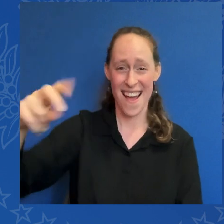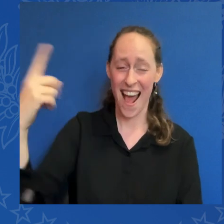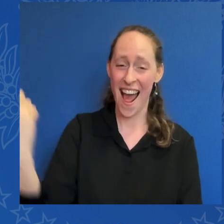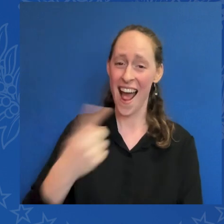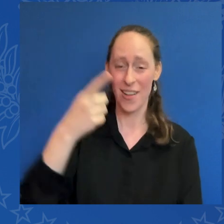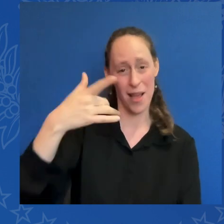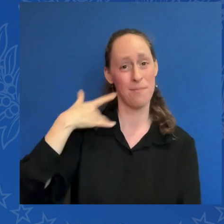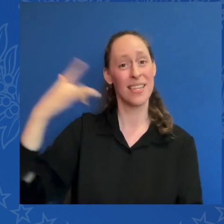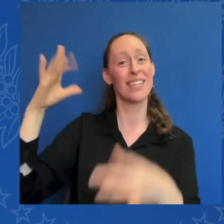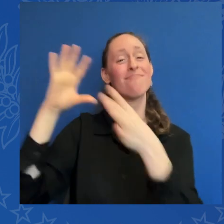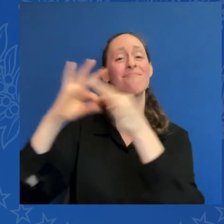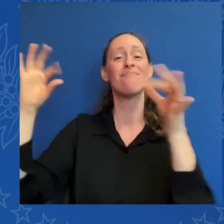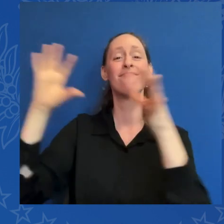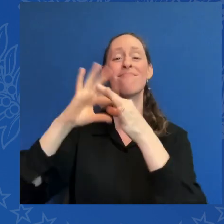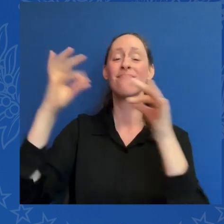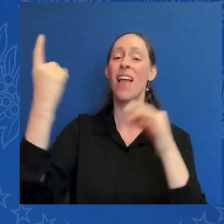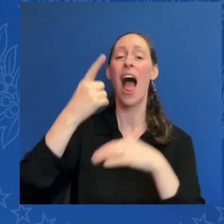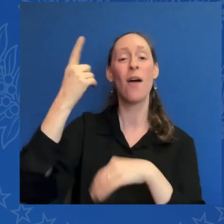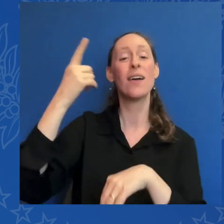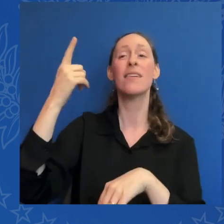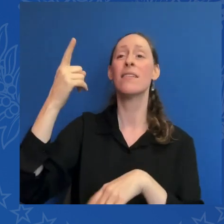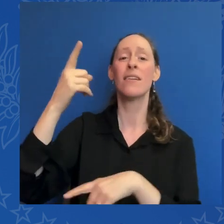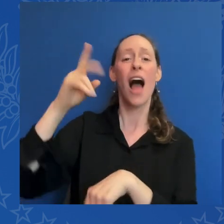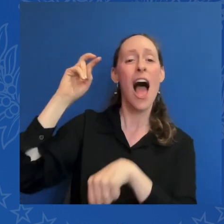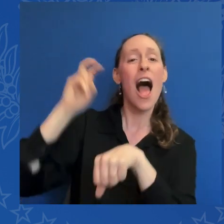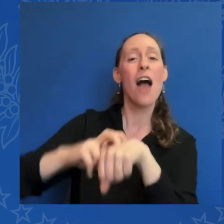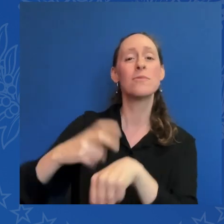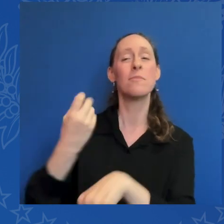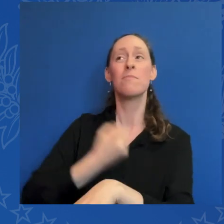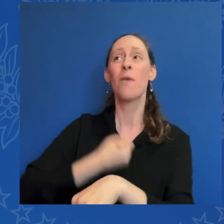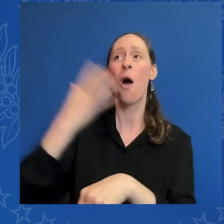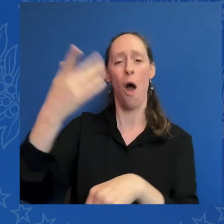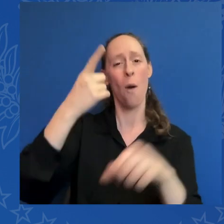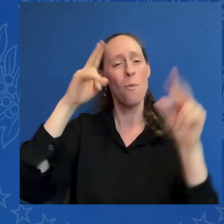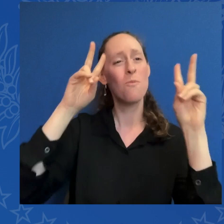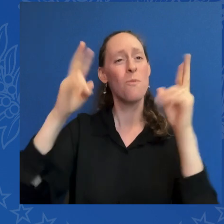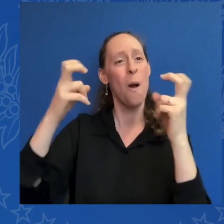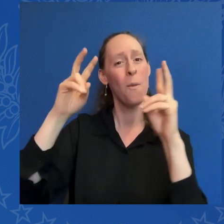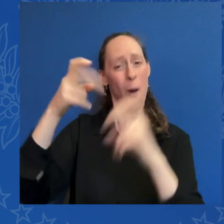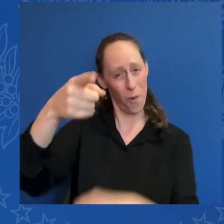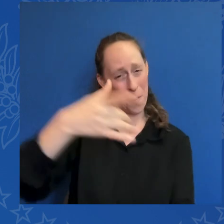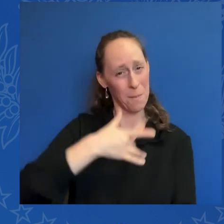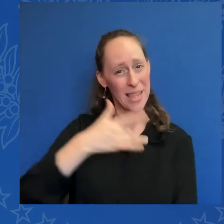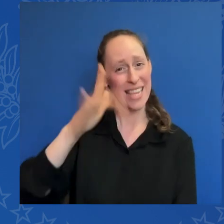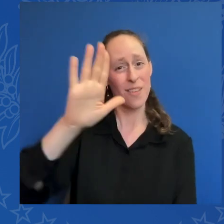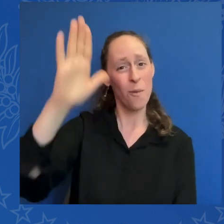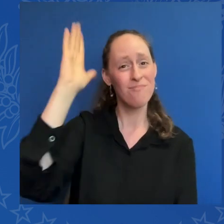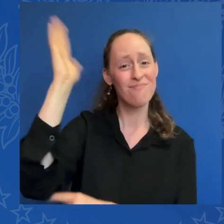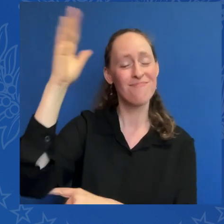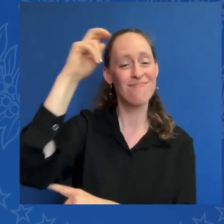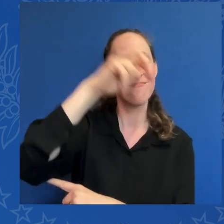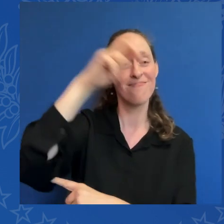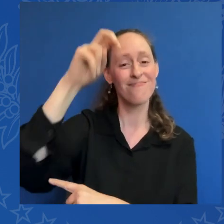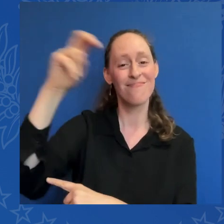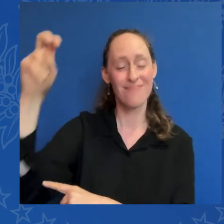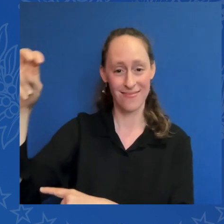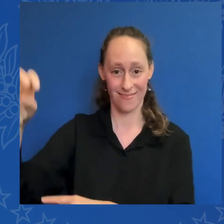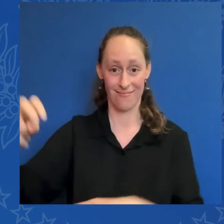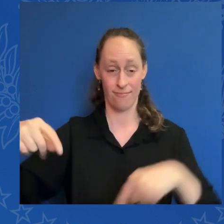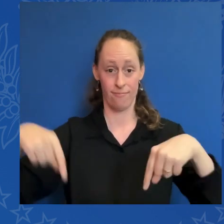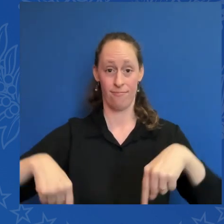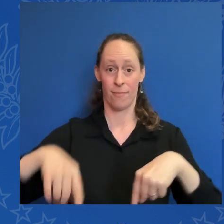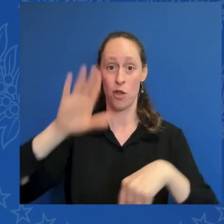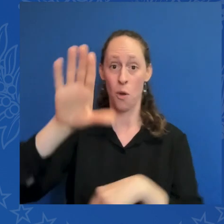that. Your home county, like other border counties, has in part been shaped by its proximity to the